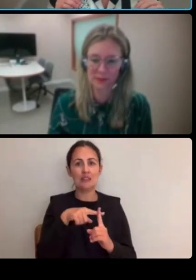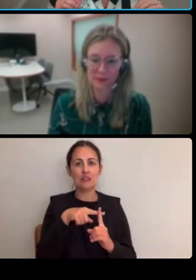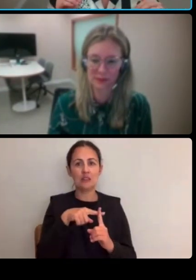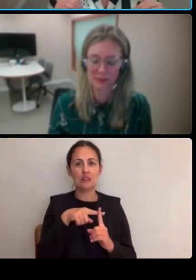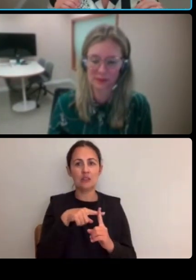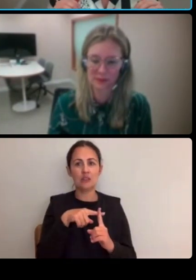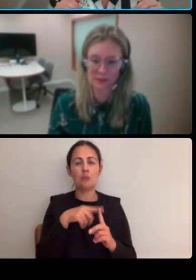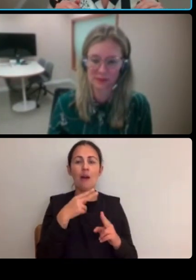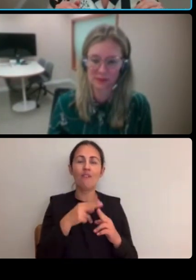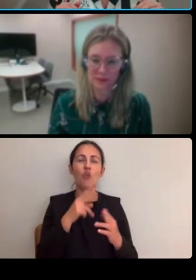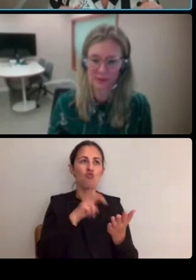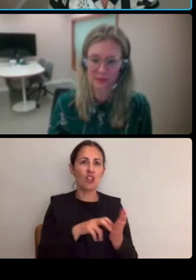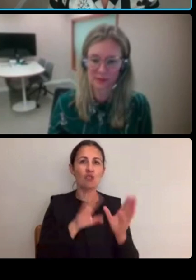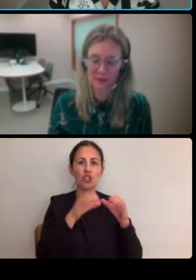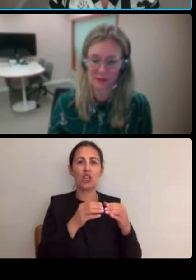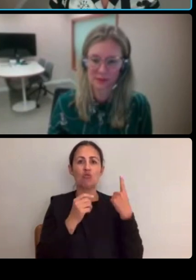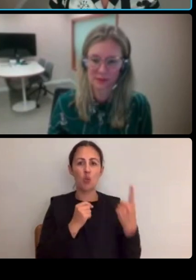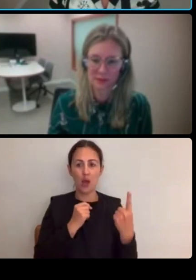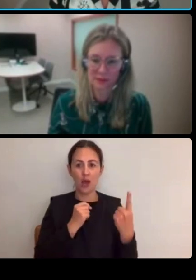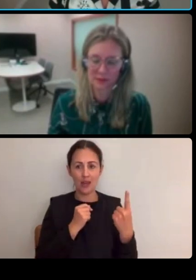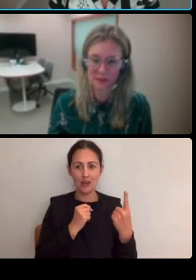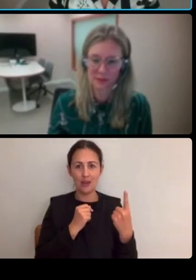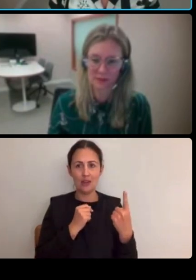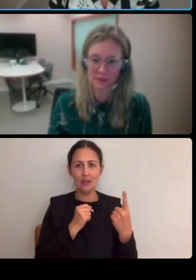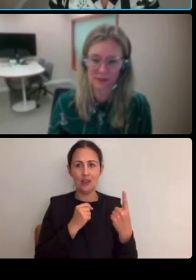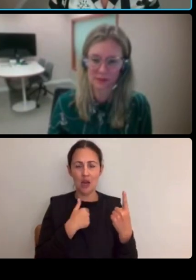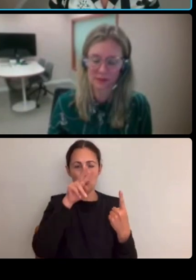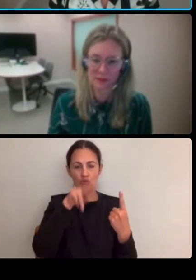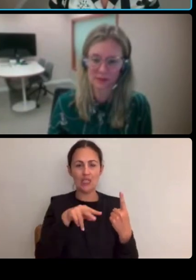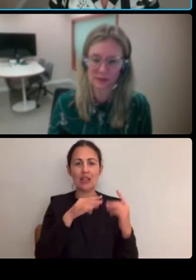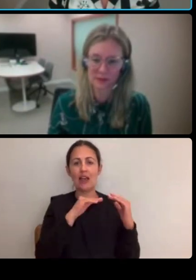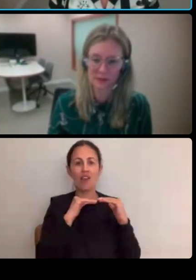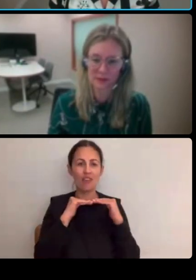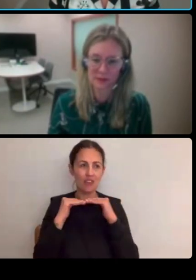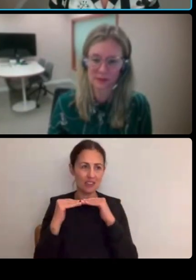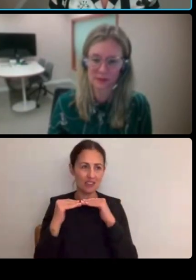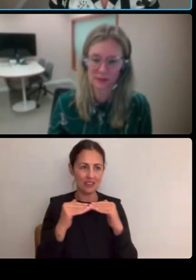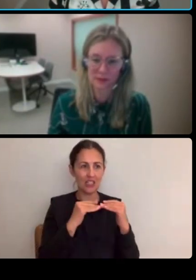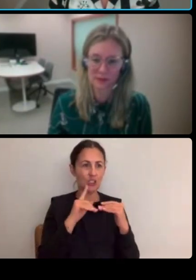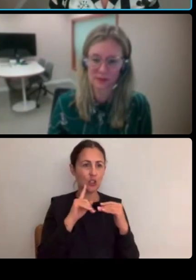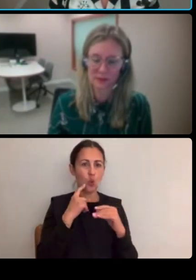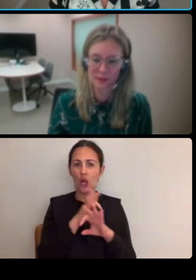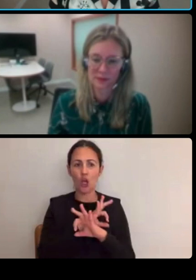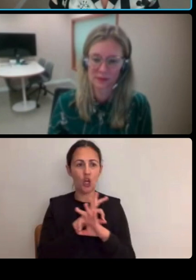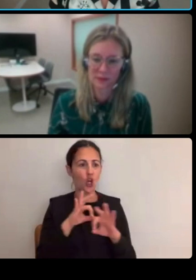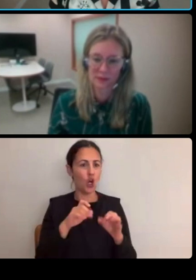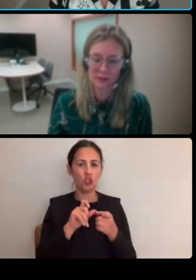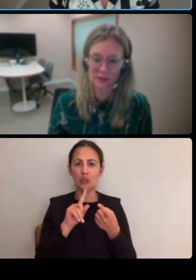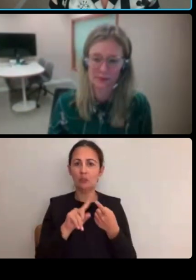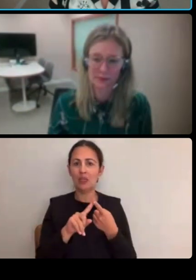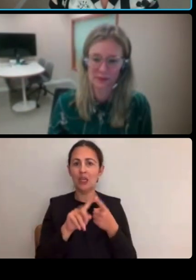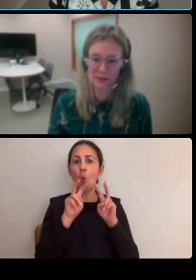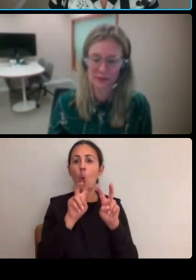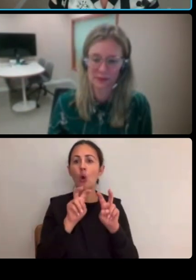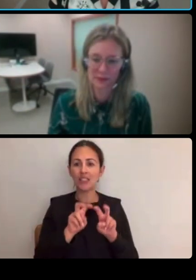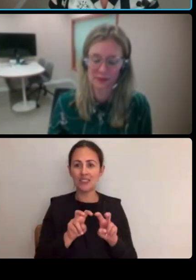but for registration Category 1 to 3, the standards will not be